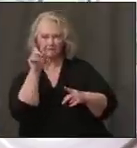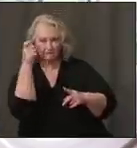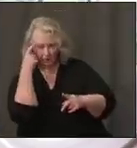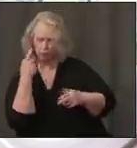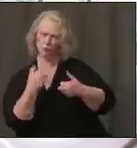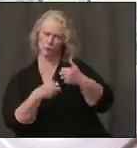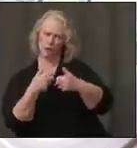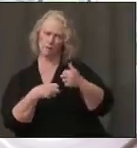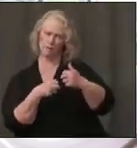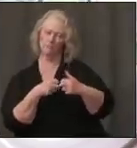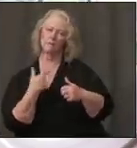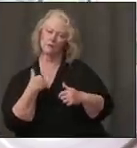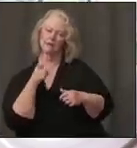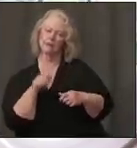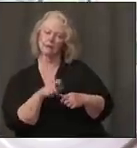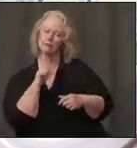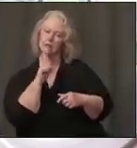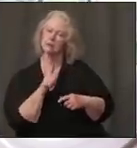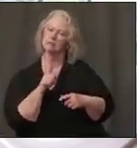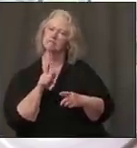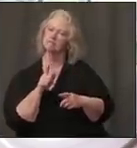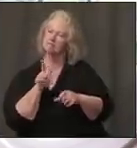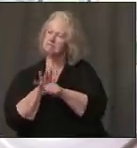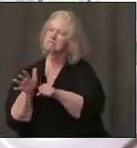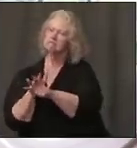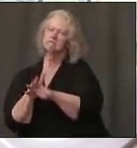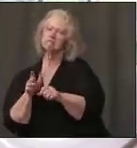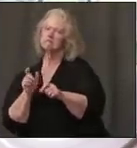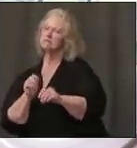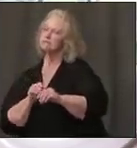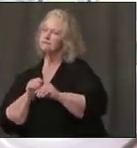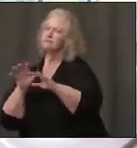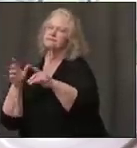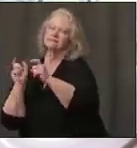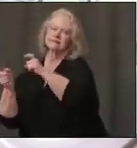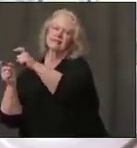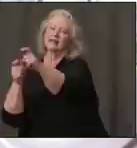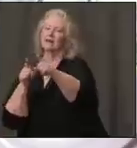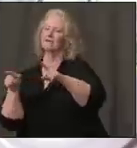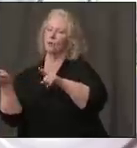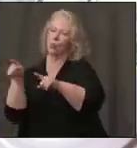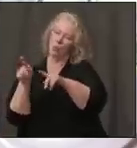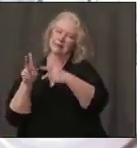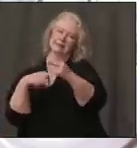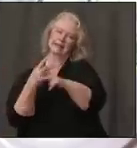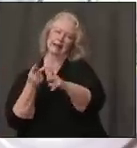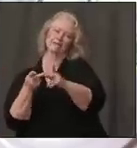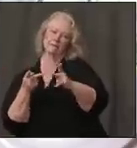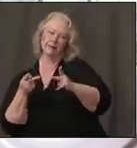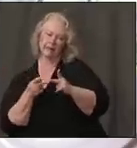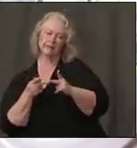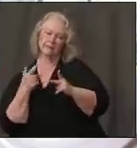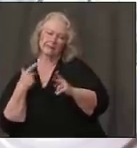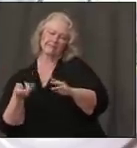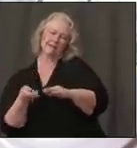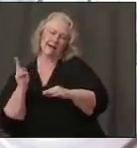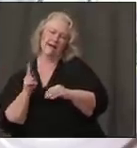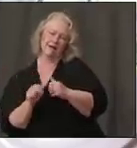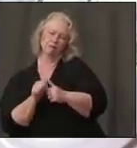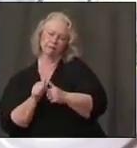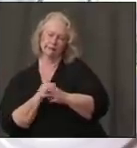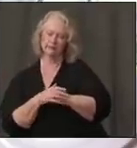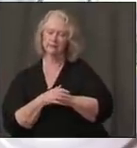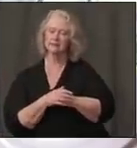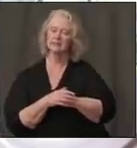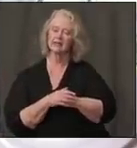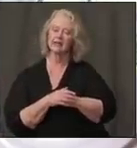those resources into those sites where you have employees that are at higher risk of transmission. I think the actual risk to the